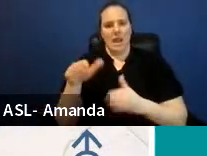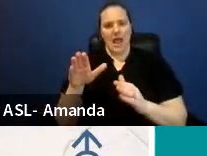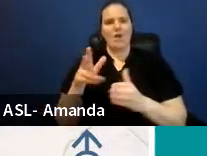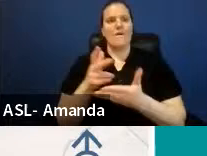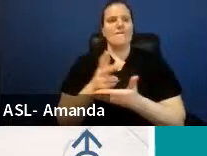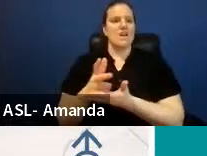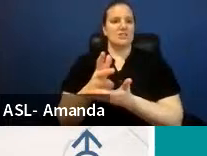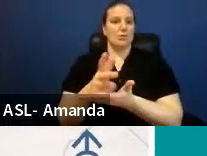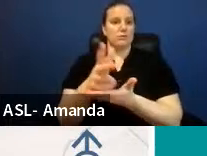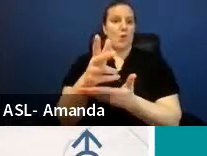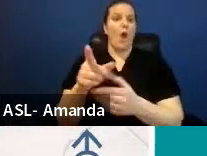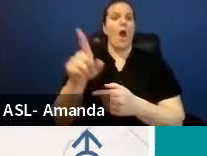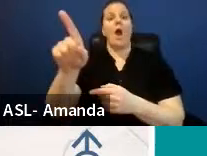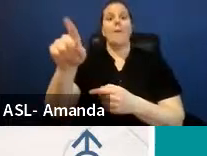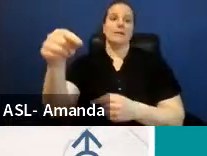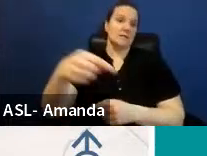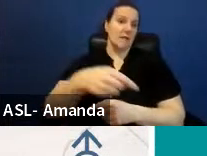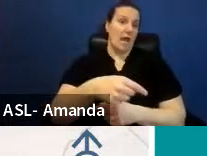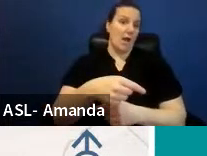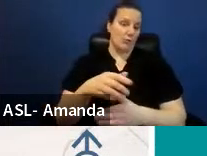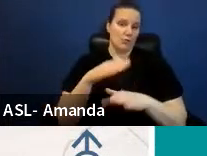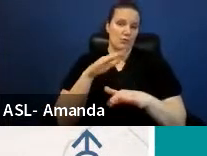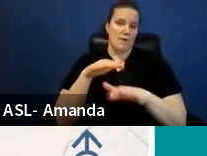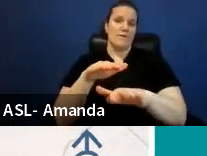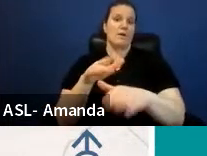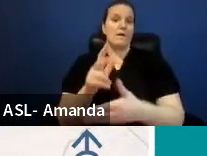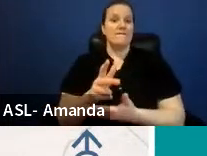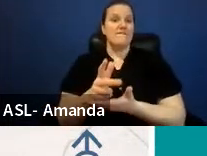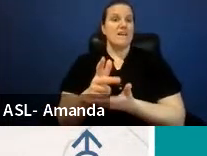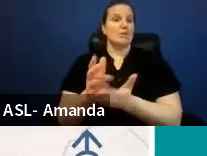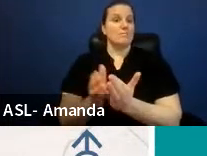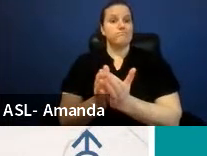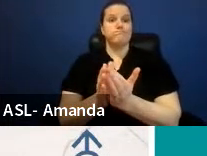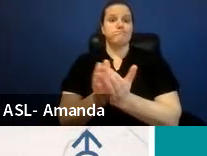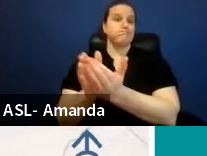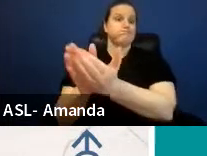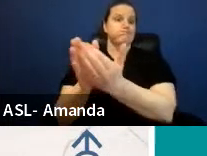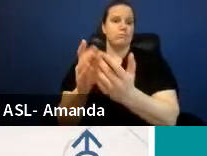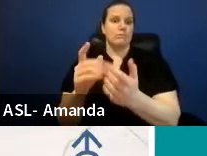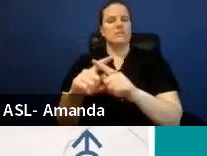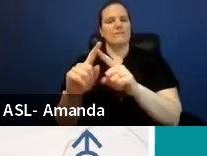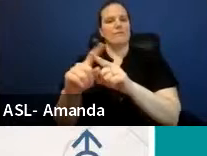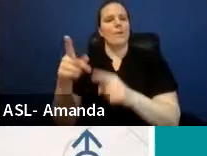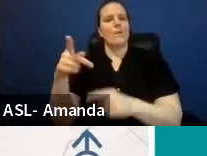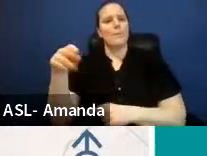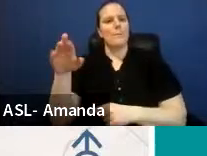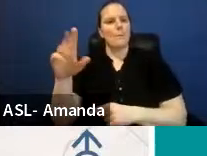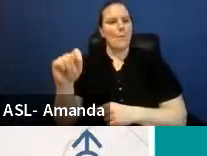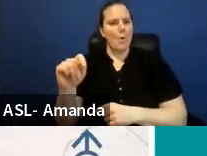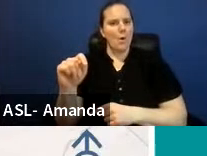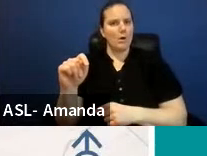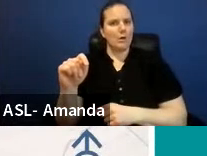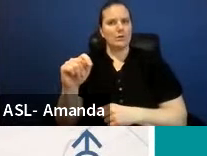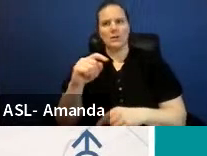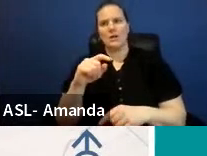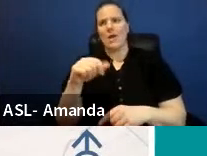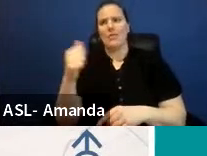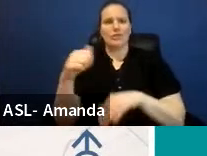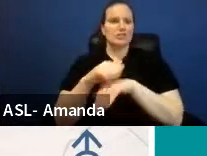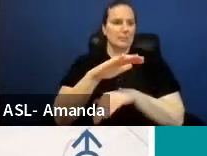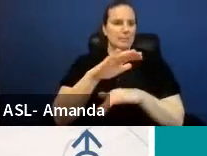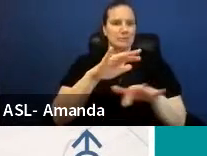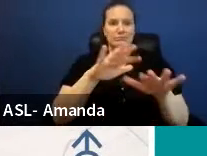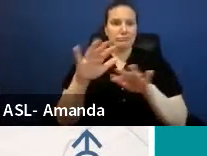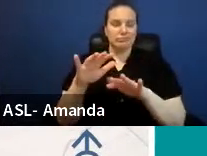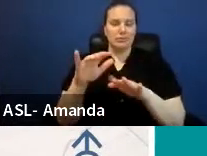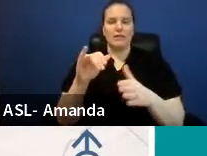river, and vessels that to go up to our different ports and move grain and other shipments. Well,